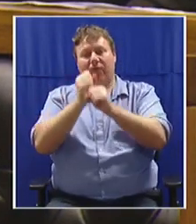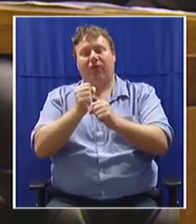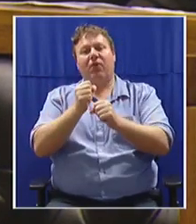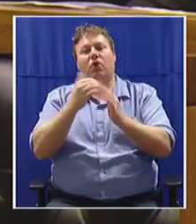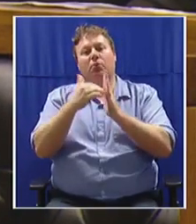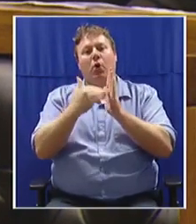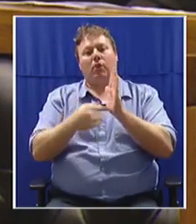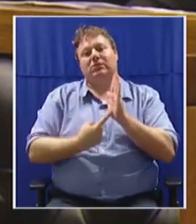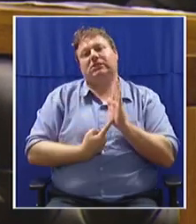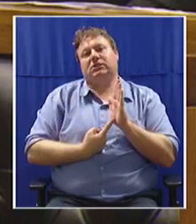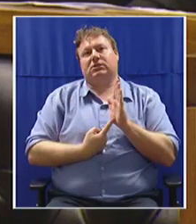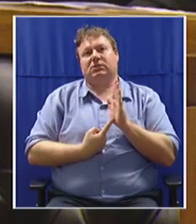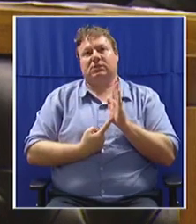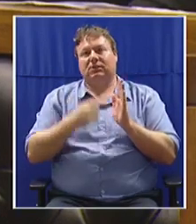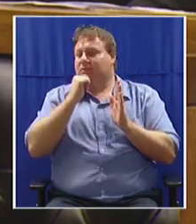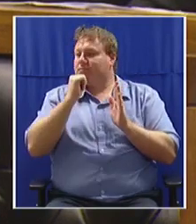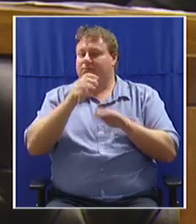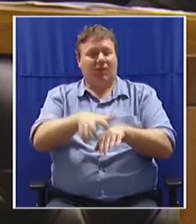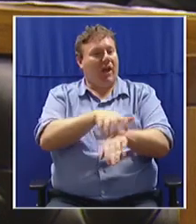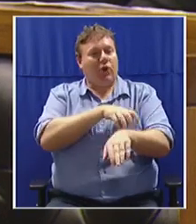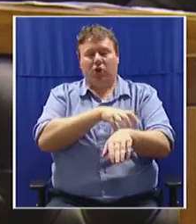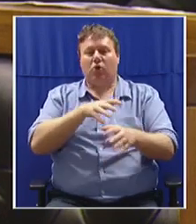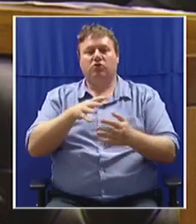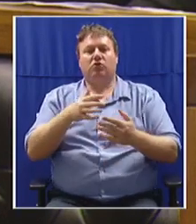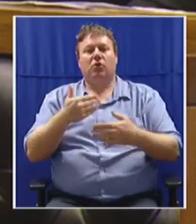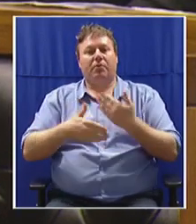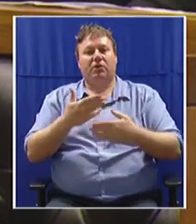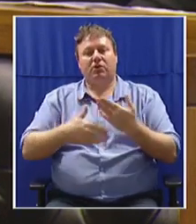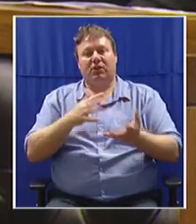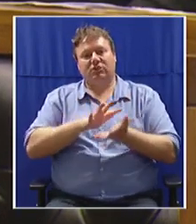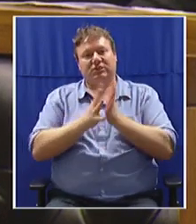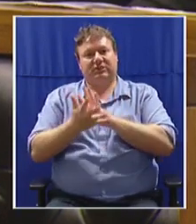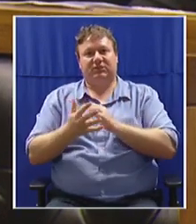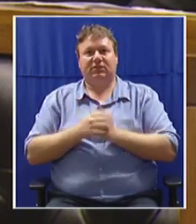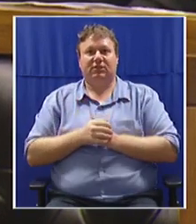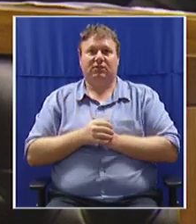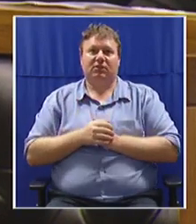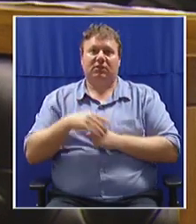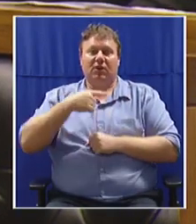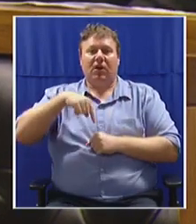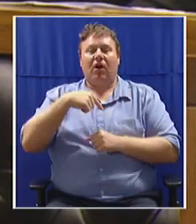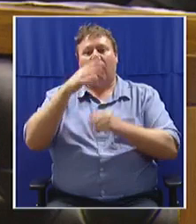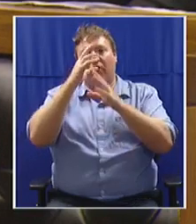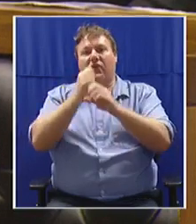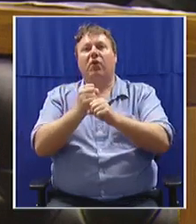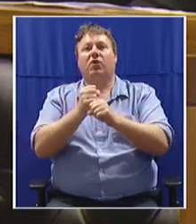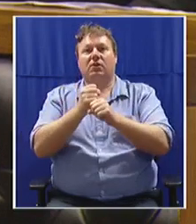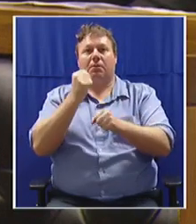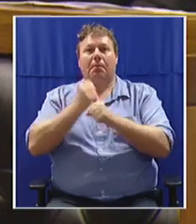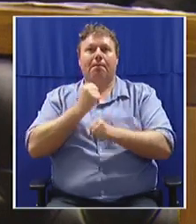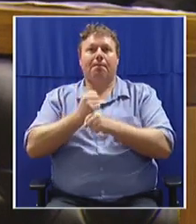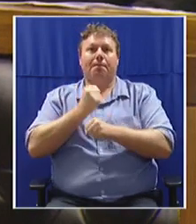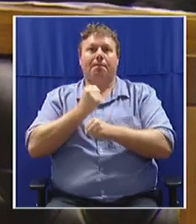disrupting agricultural production. In this regard, our focus will be to ensure the